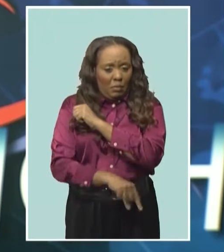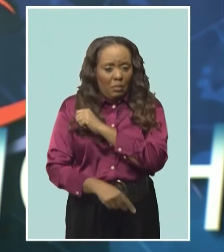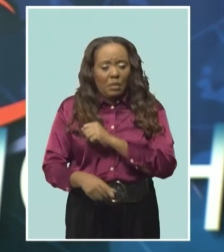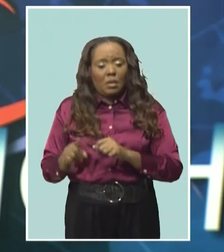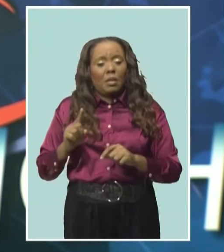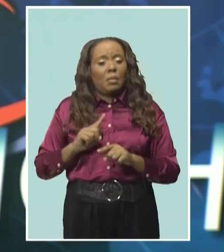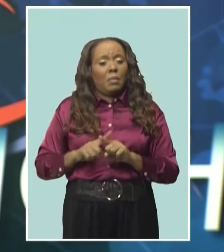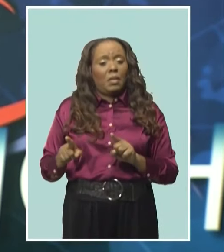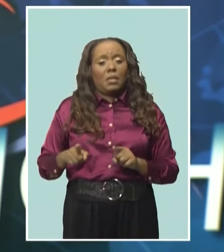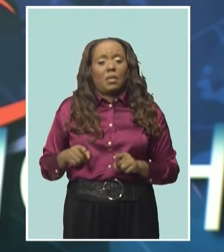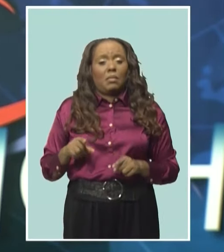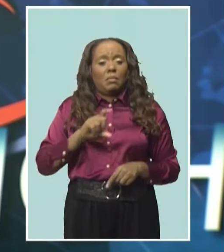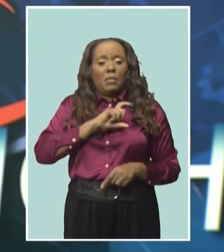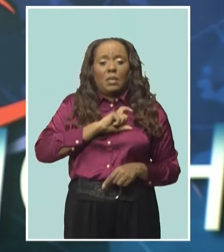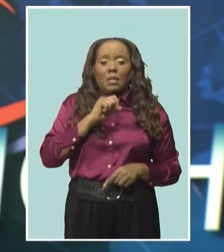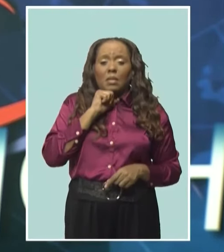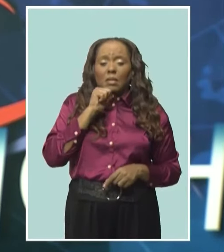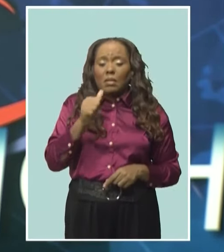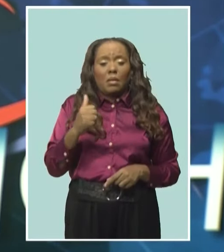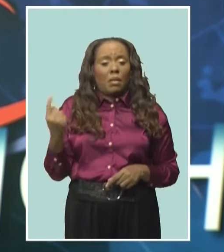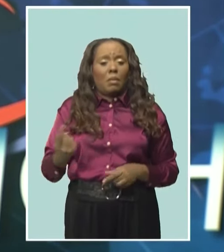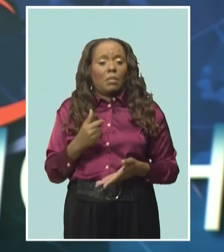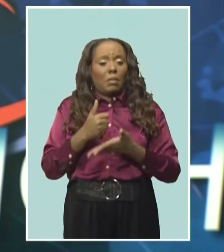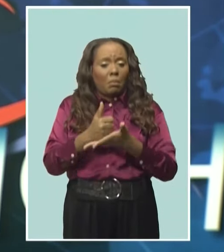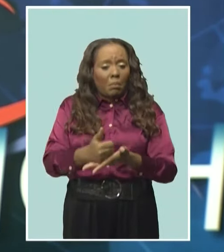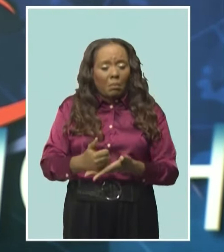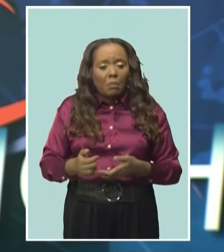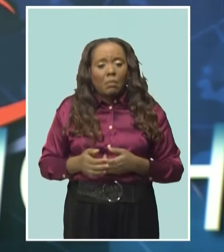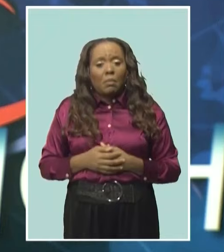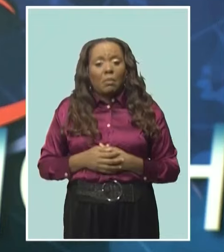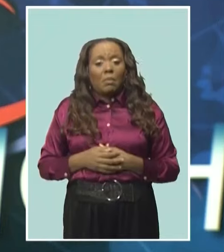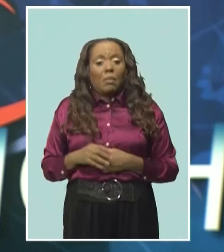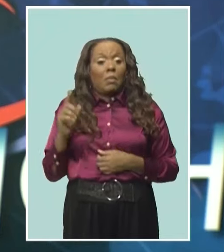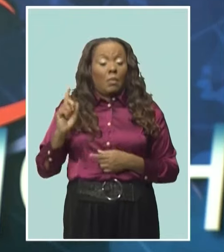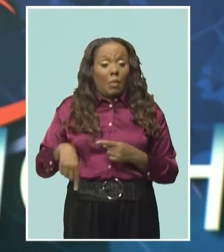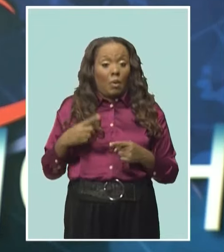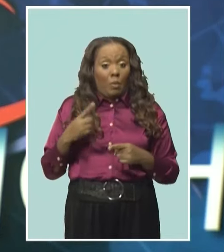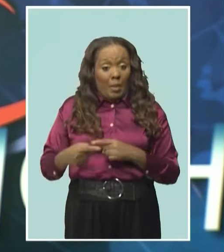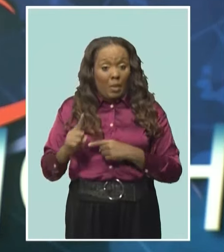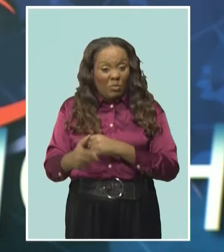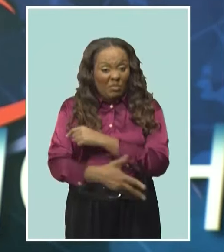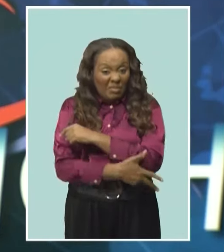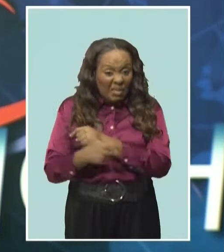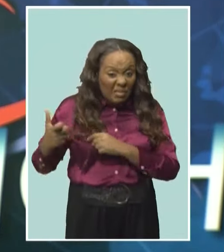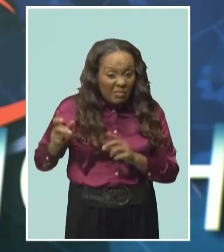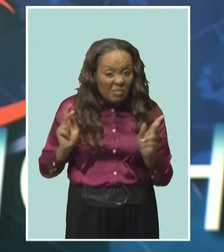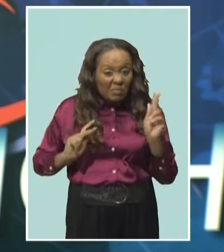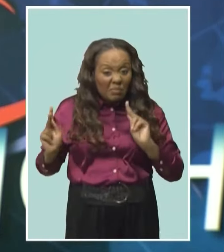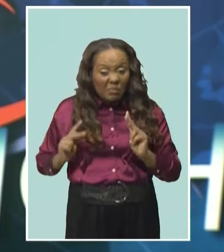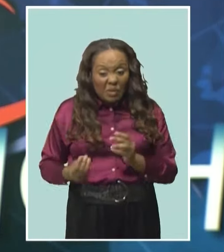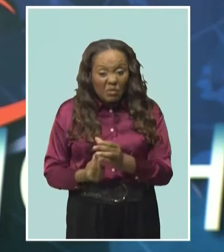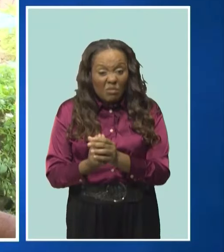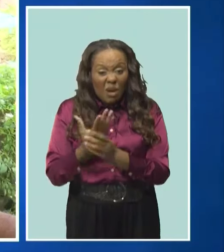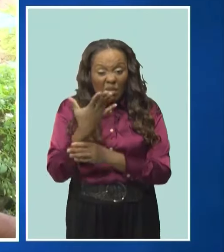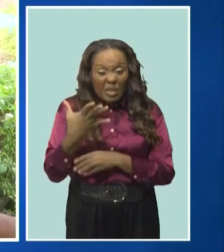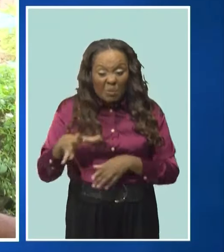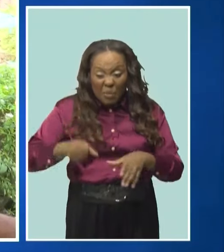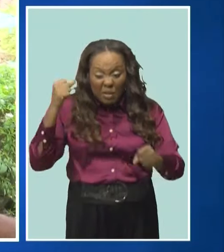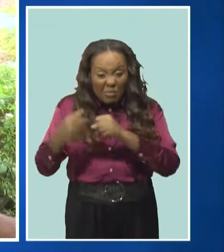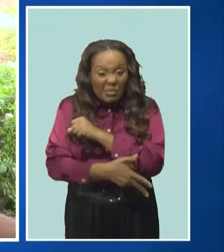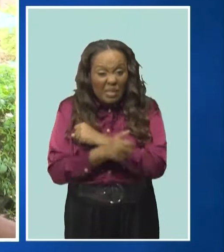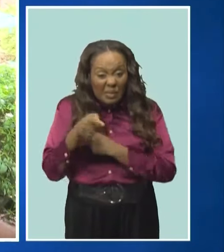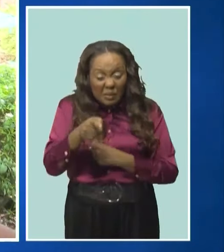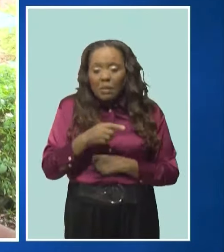from the police. Mr. Paul also believes crop thieves should feel the full weight of the law. Think